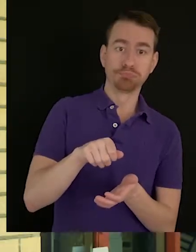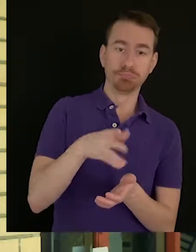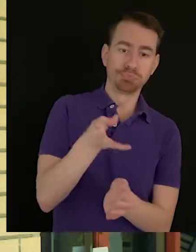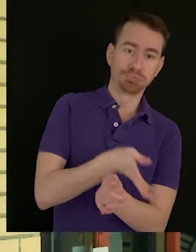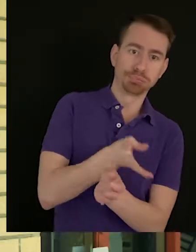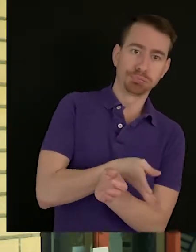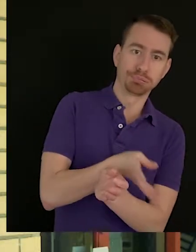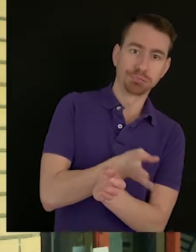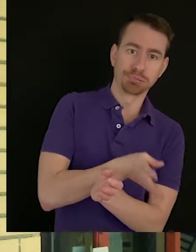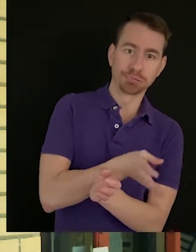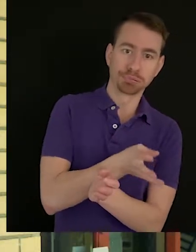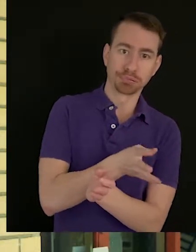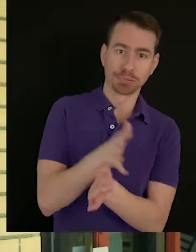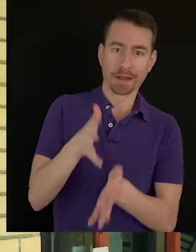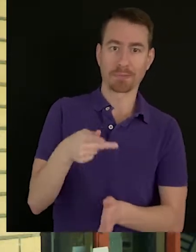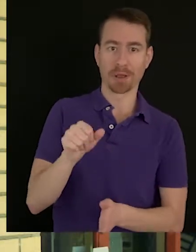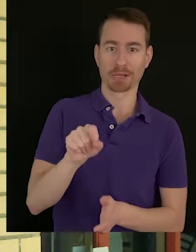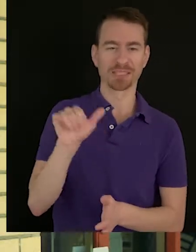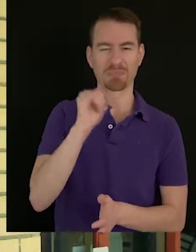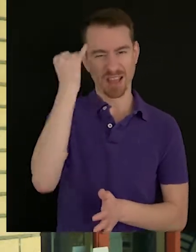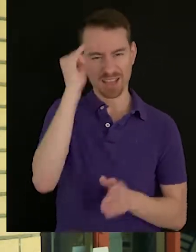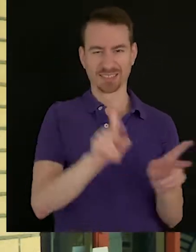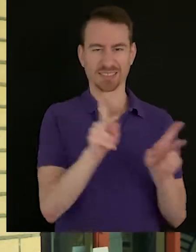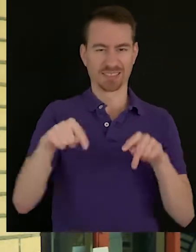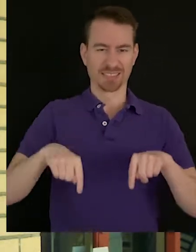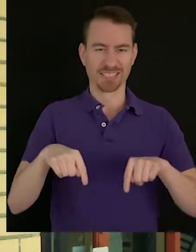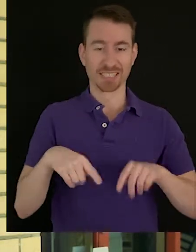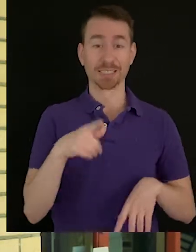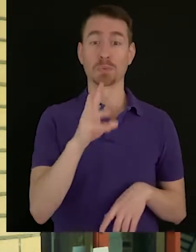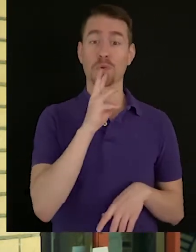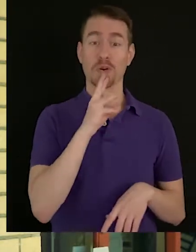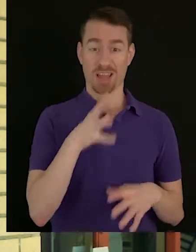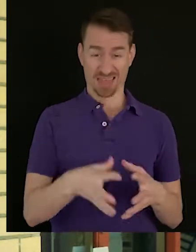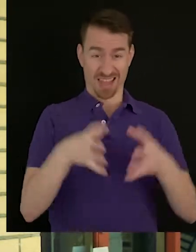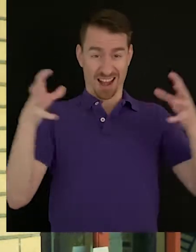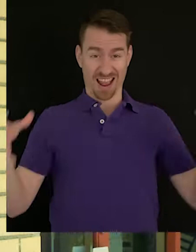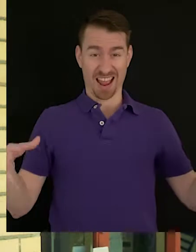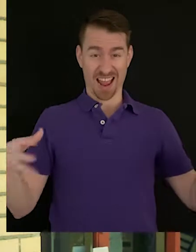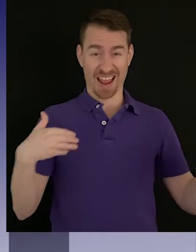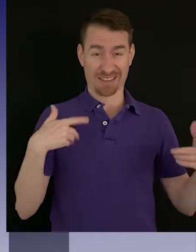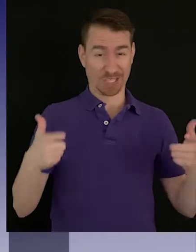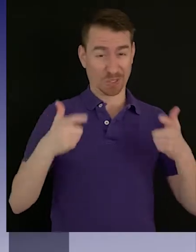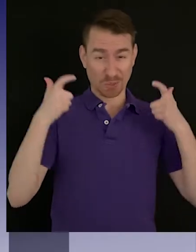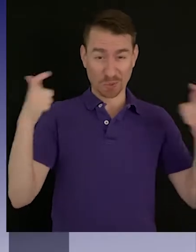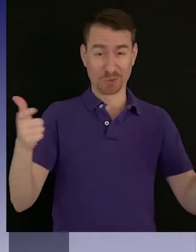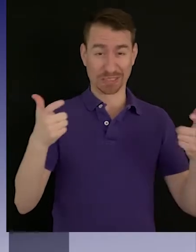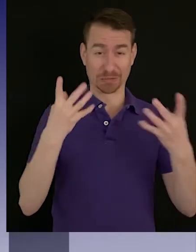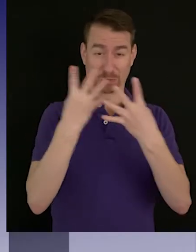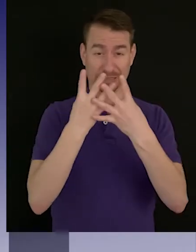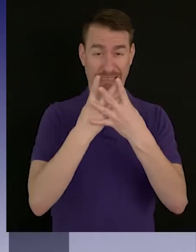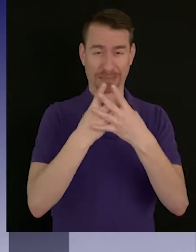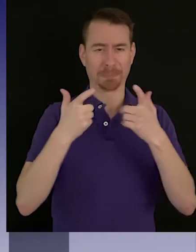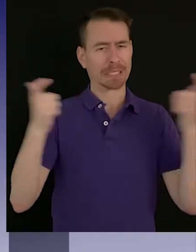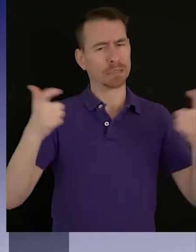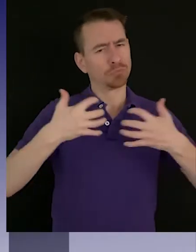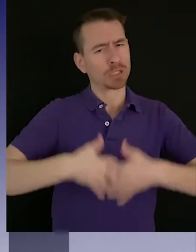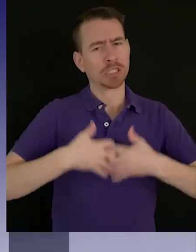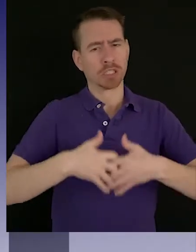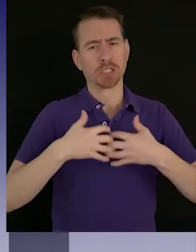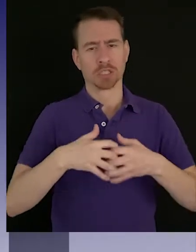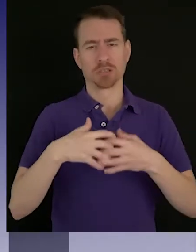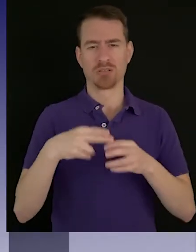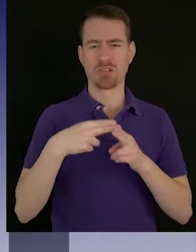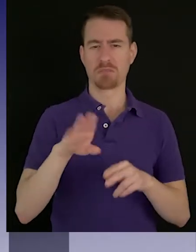it. But since we're dealing with a lot of water in the system, we use large machines called bar screens. These machines